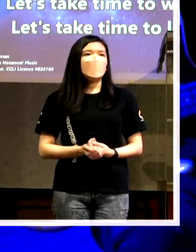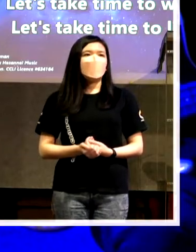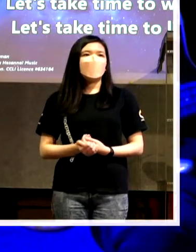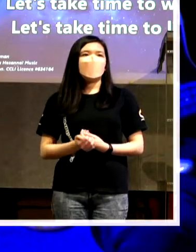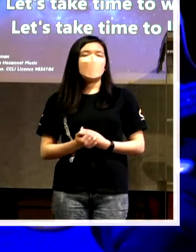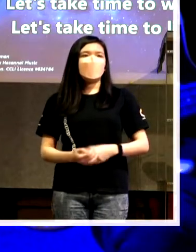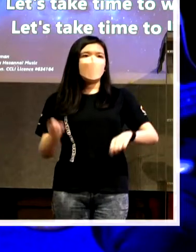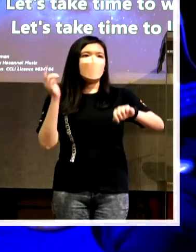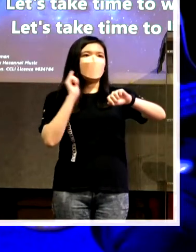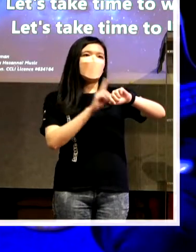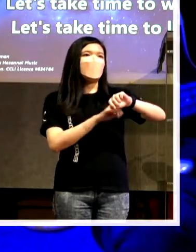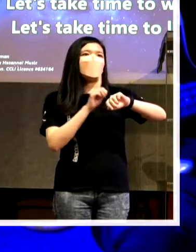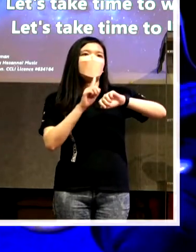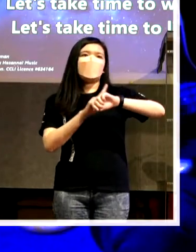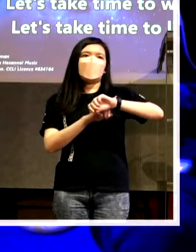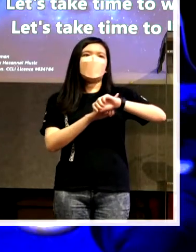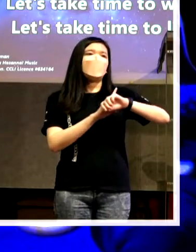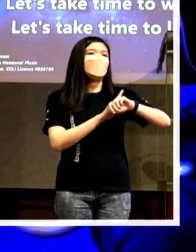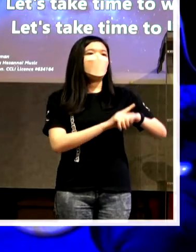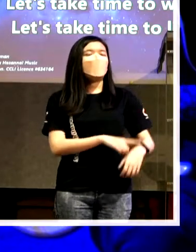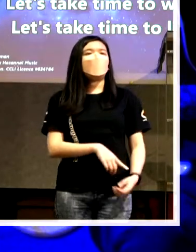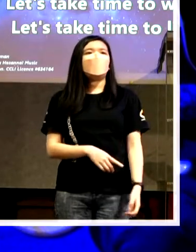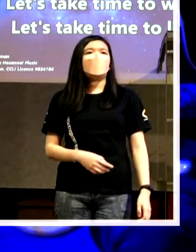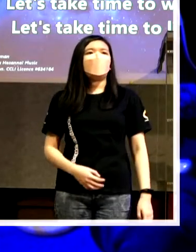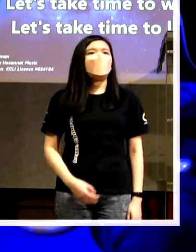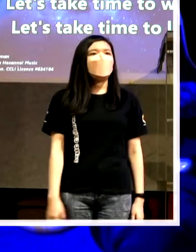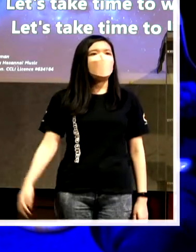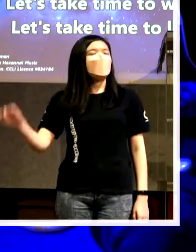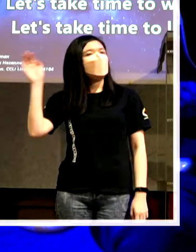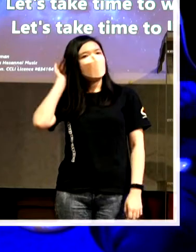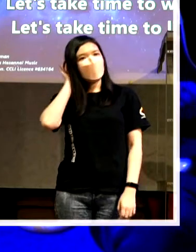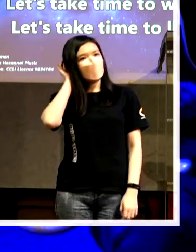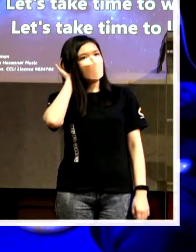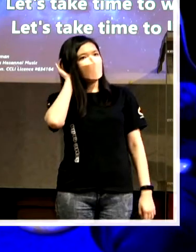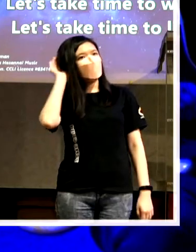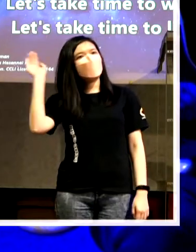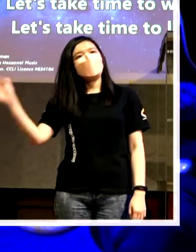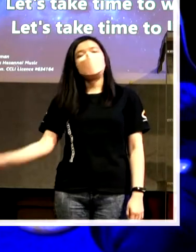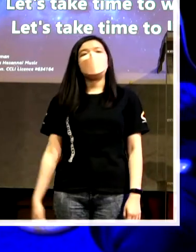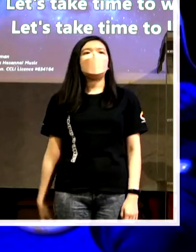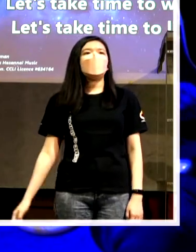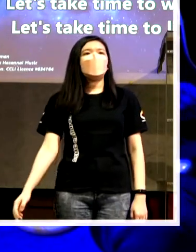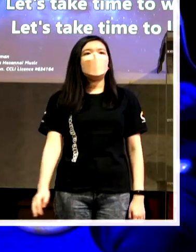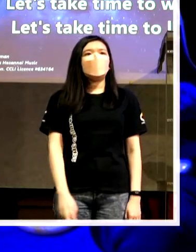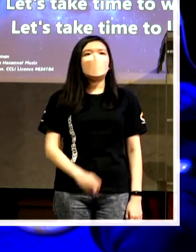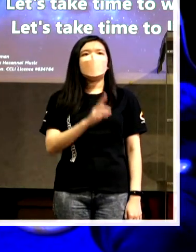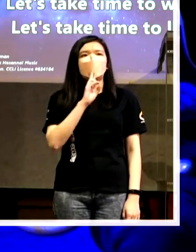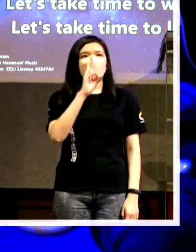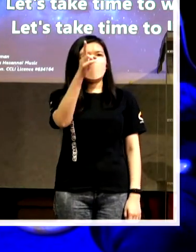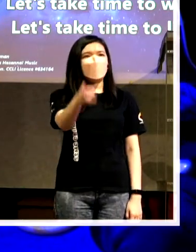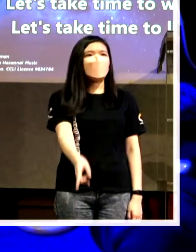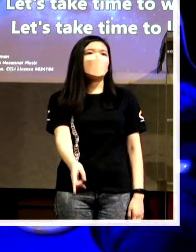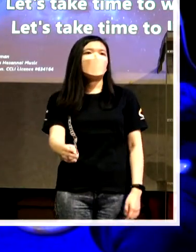Lord. Let's take time to listen to His